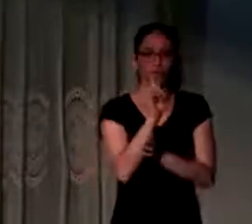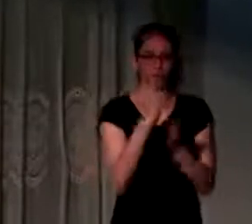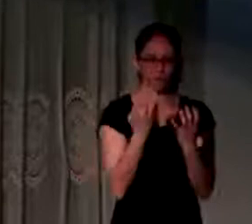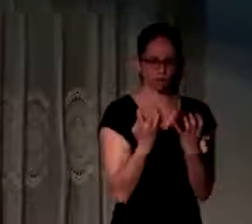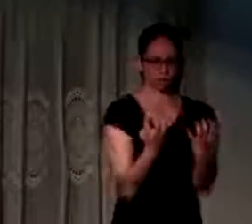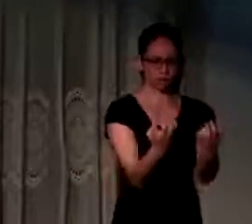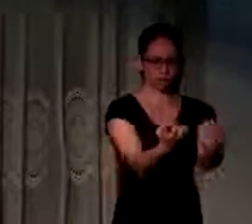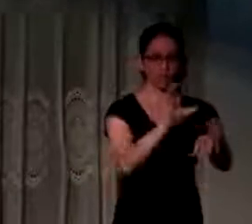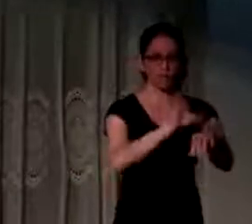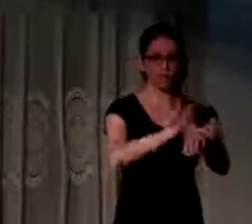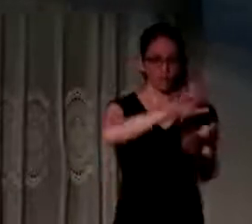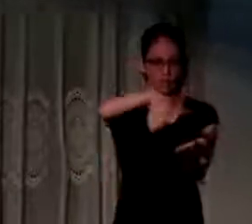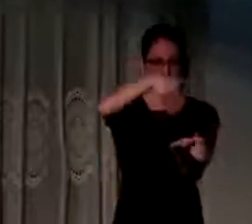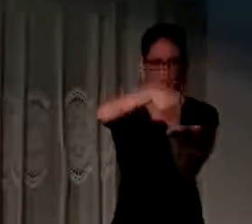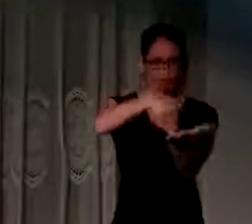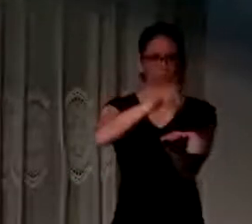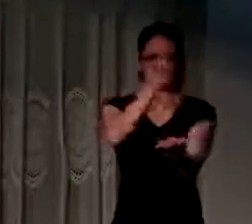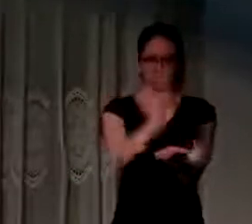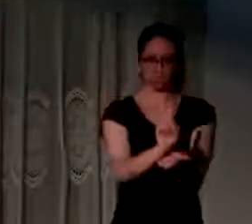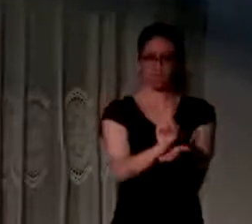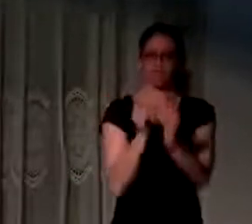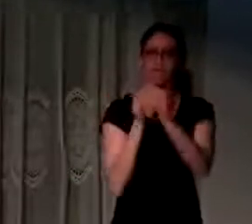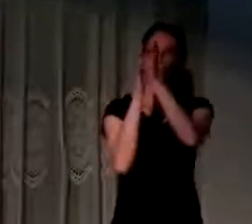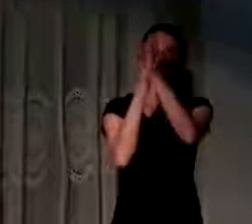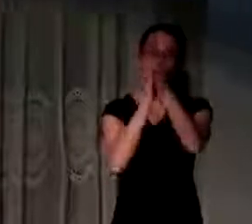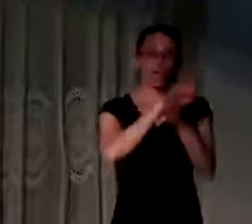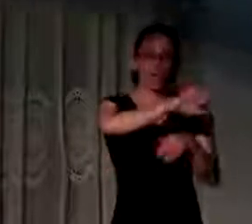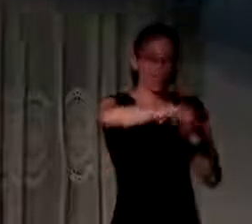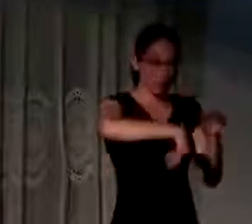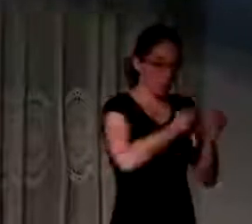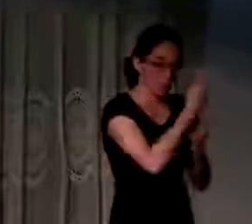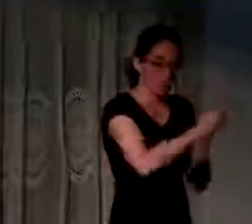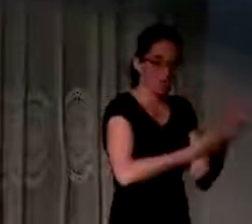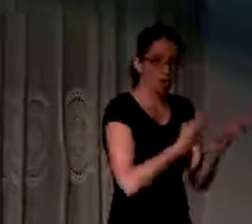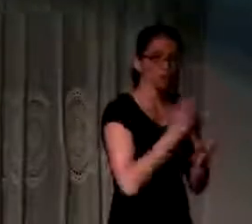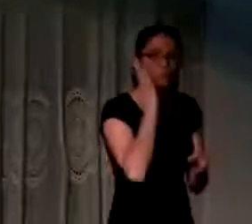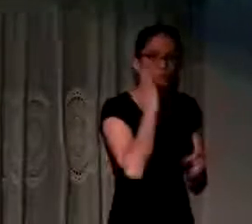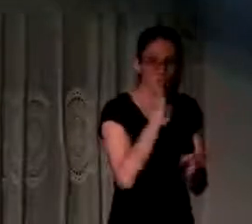All of the ends of the world shall remember.